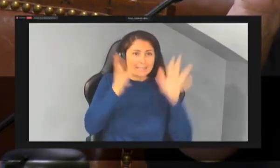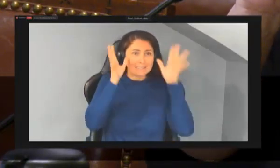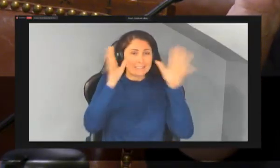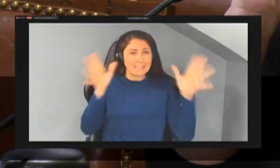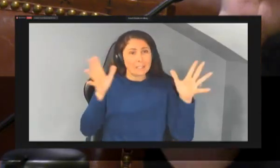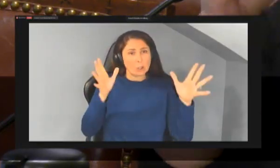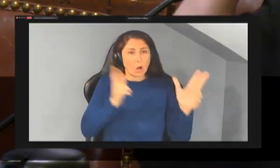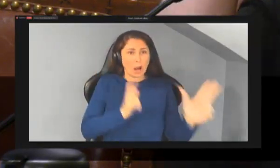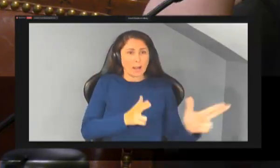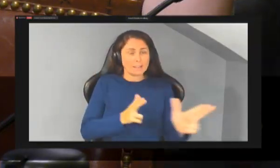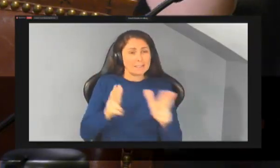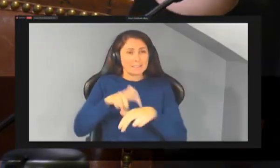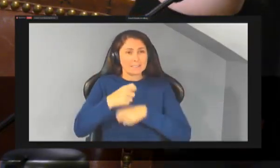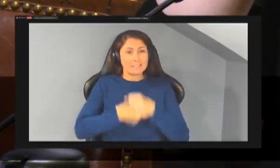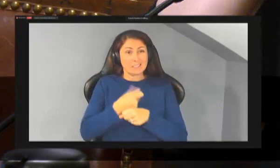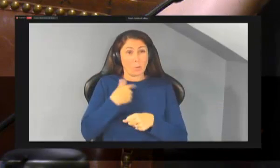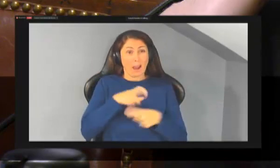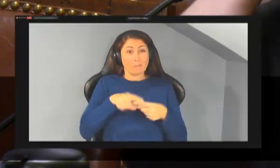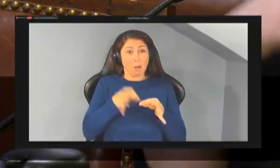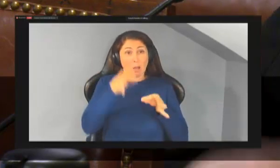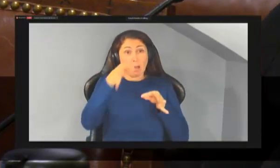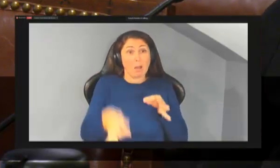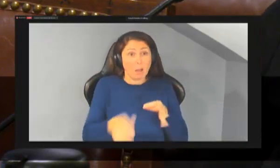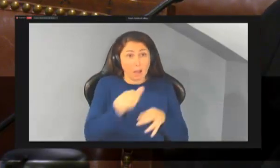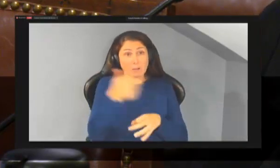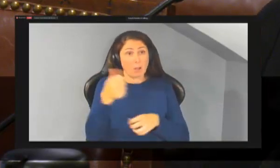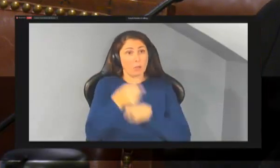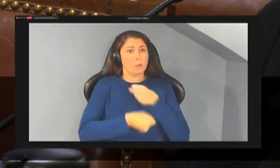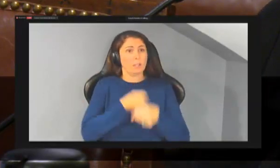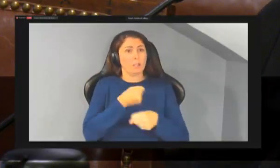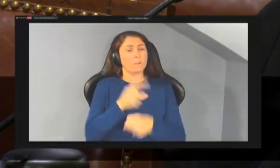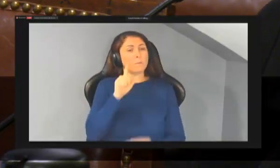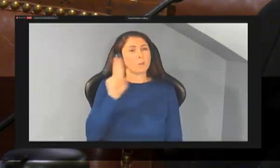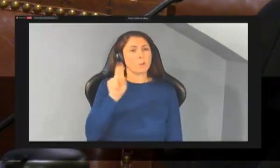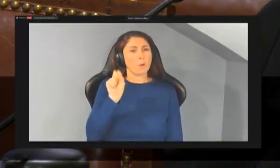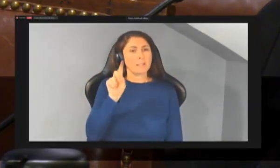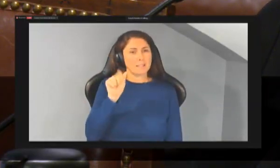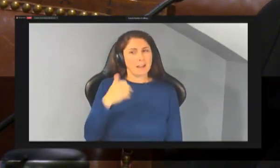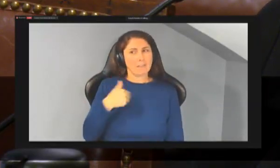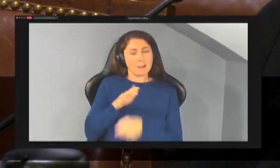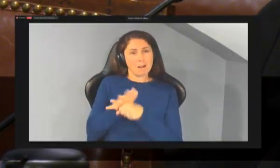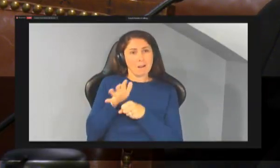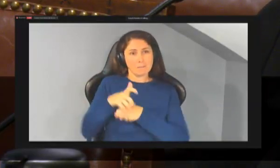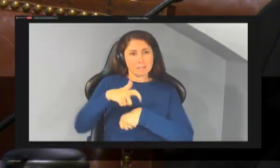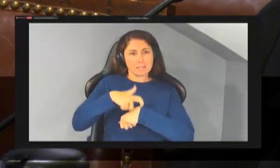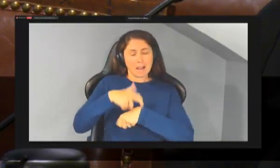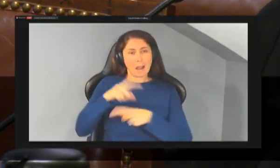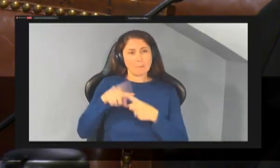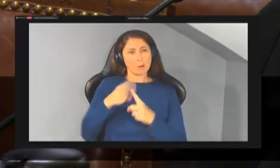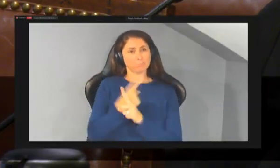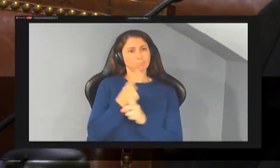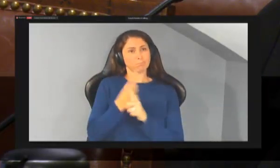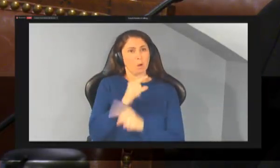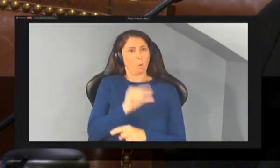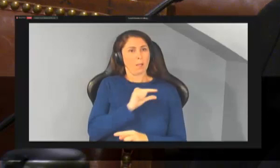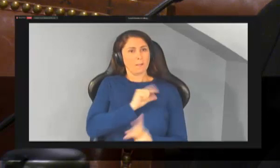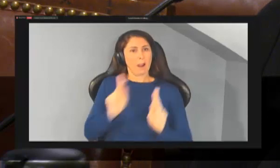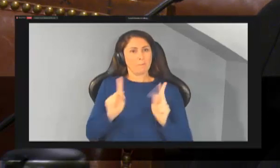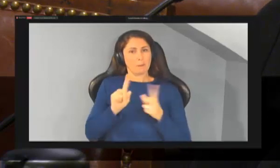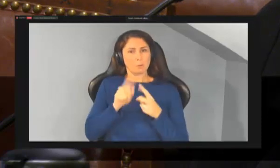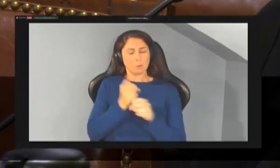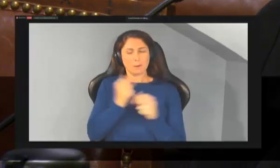that off for another year. And so for the USDA to have enough time to properly qualify people, to get everything kind